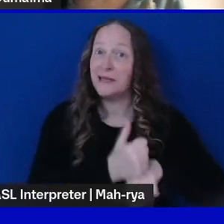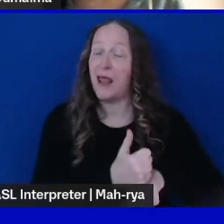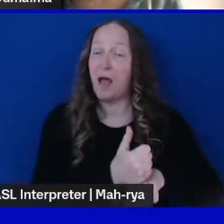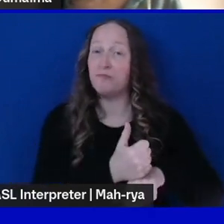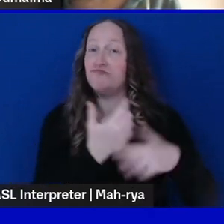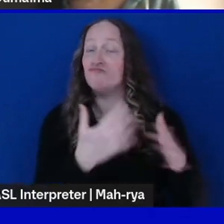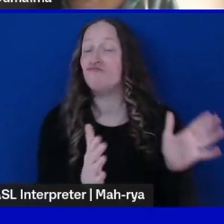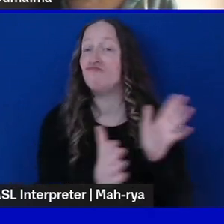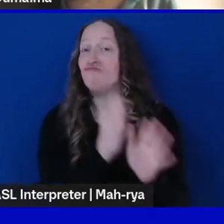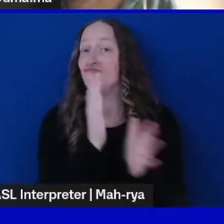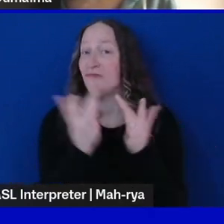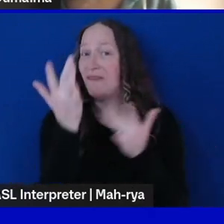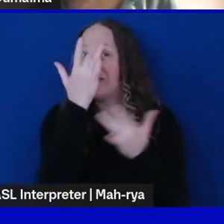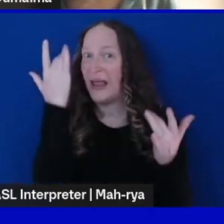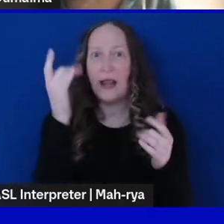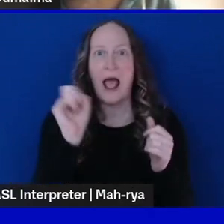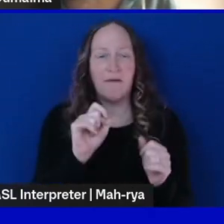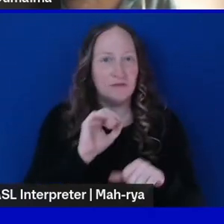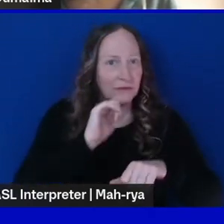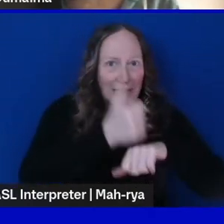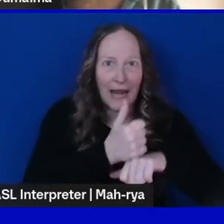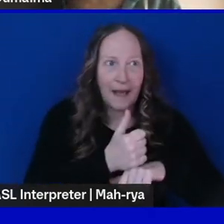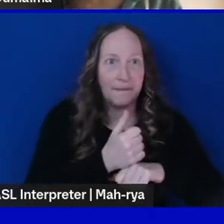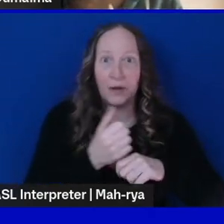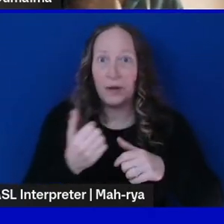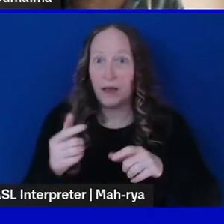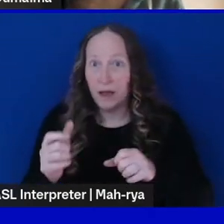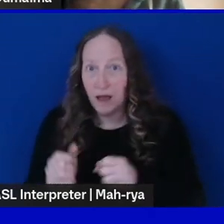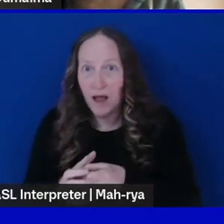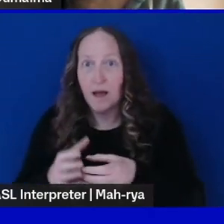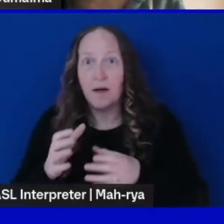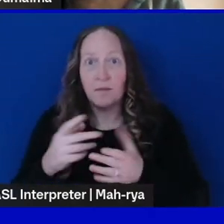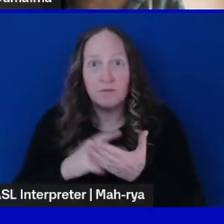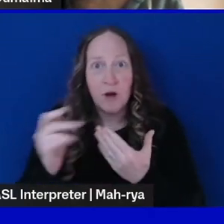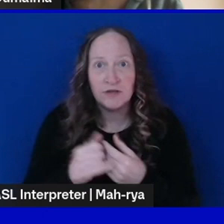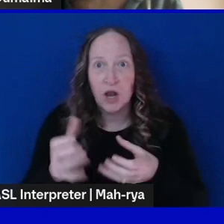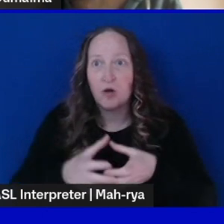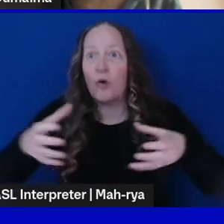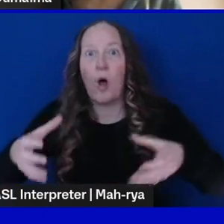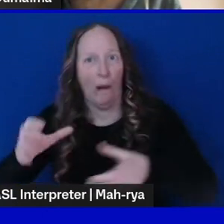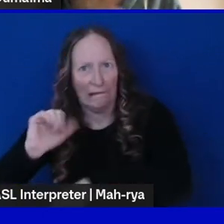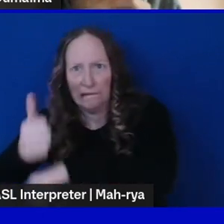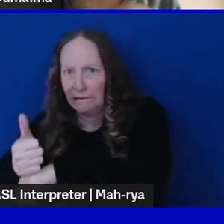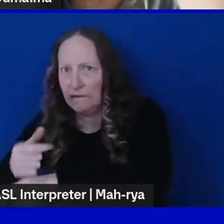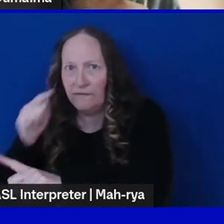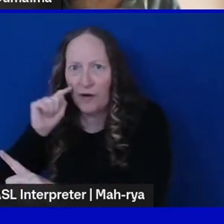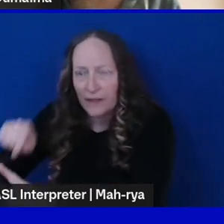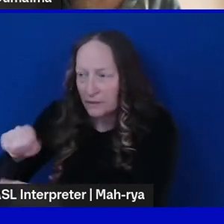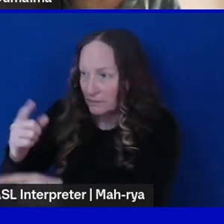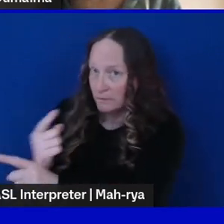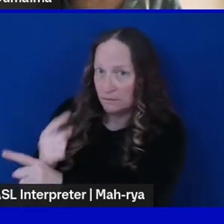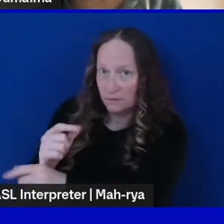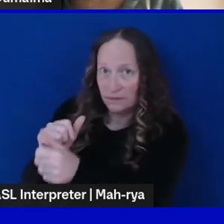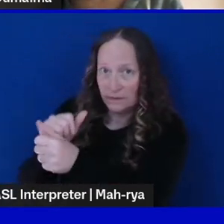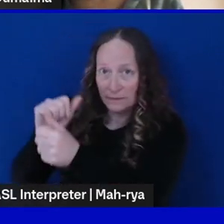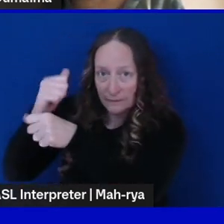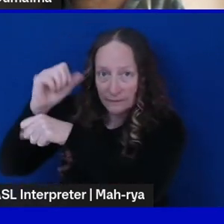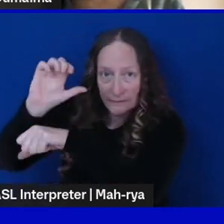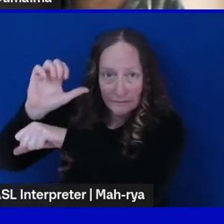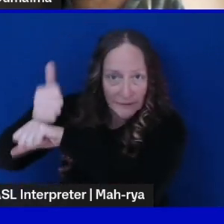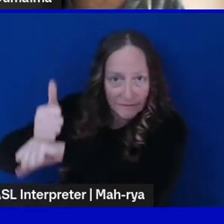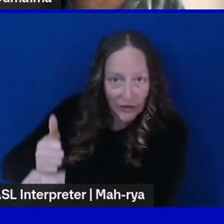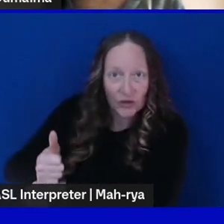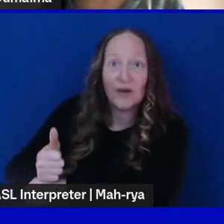need to spin up new instances as our projects grow, make sure they're properly configured for each project, and then keep up with updates and